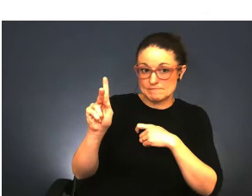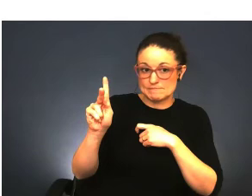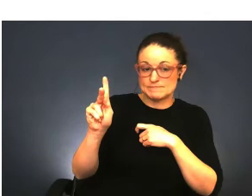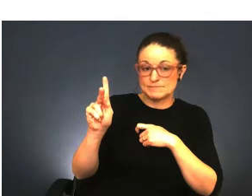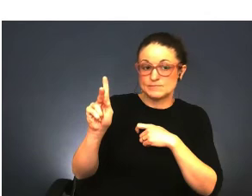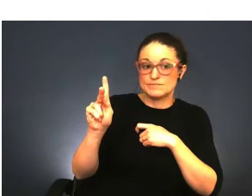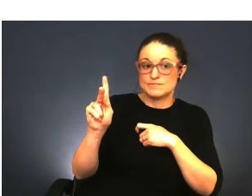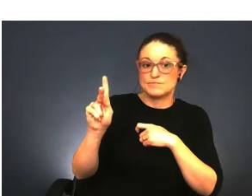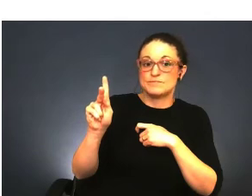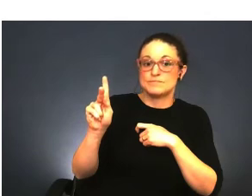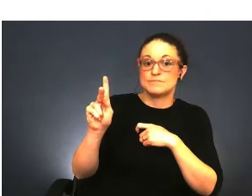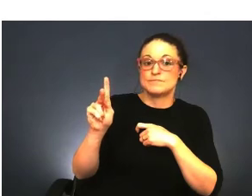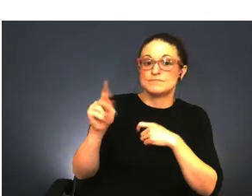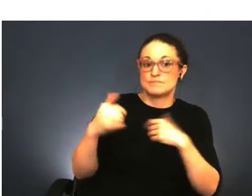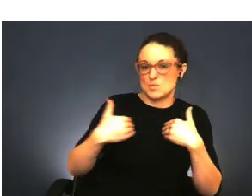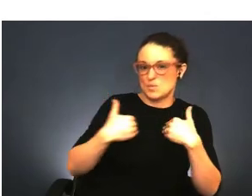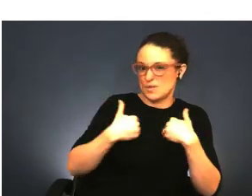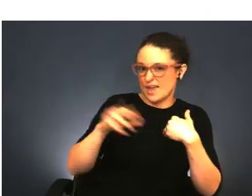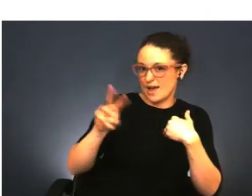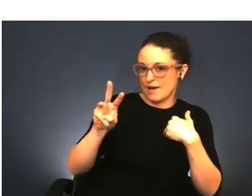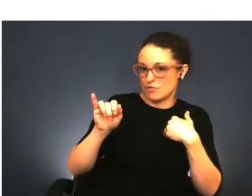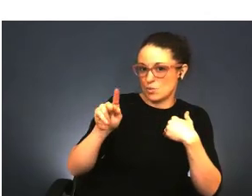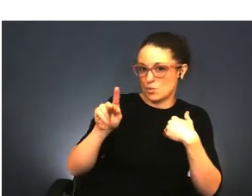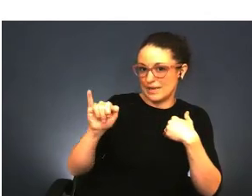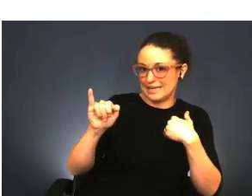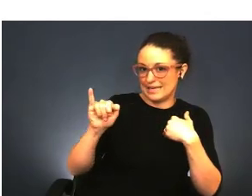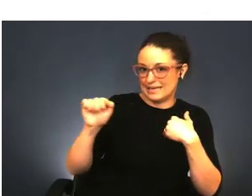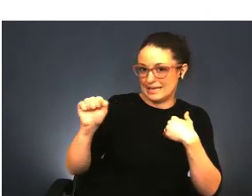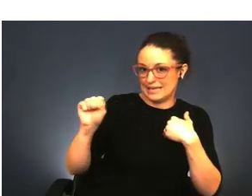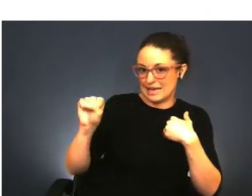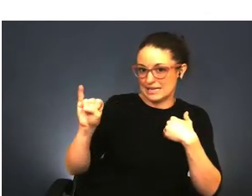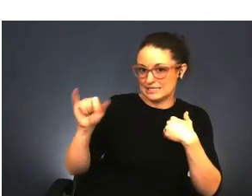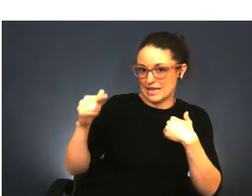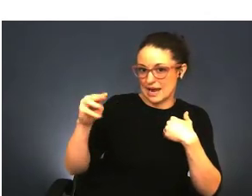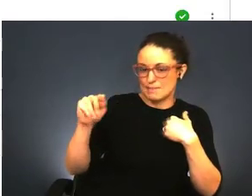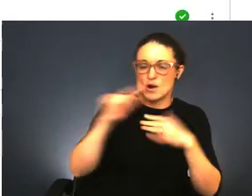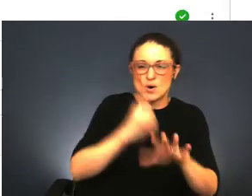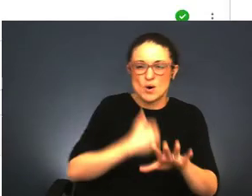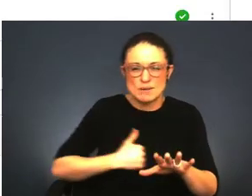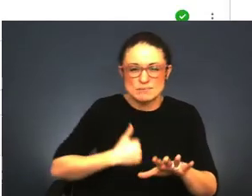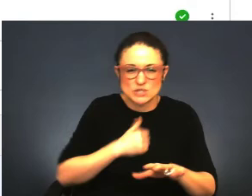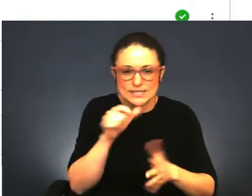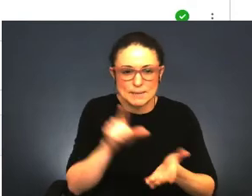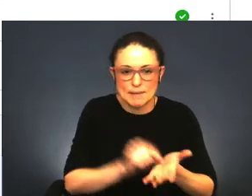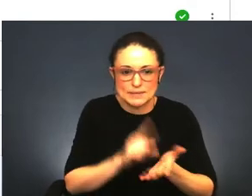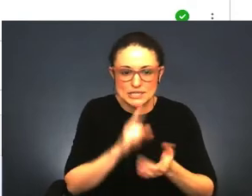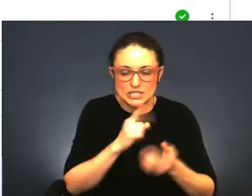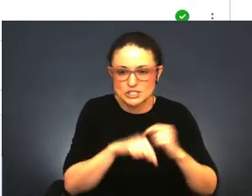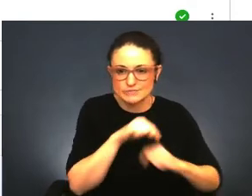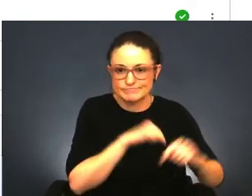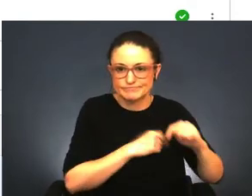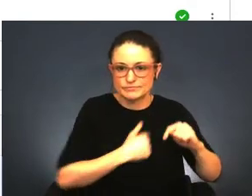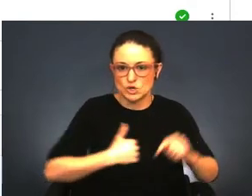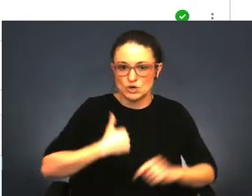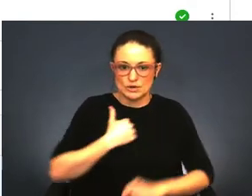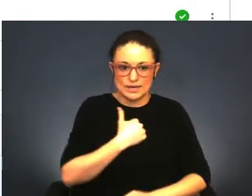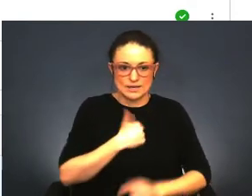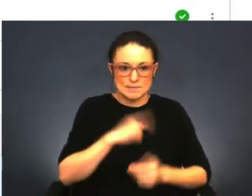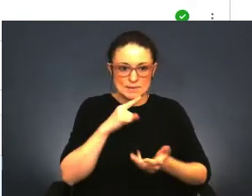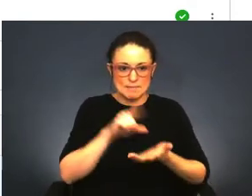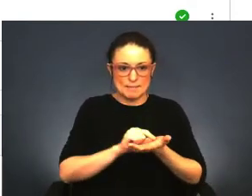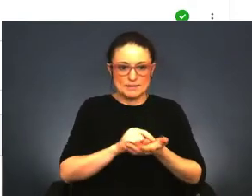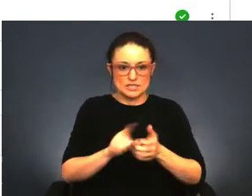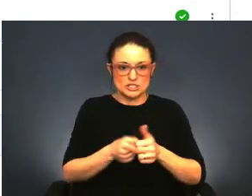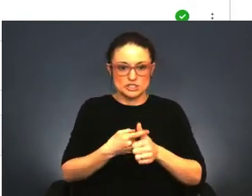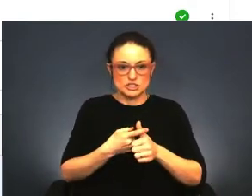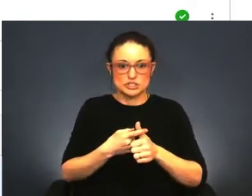and we have the wiki assignment, hold on, the wiki assignment's not published. I need to go back, I'm going to publish this.